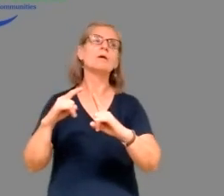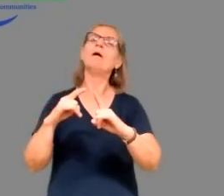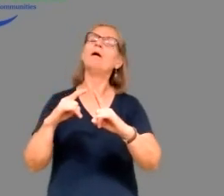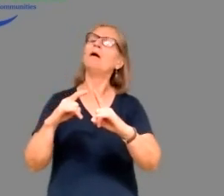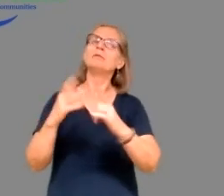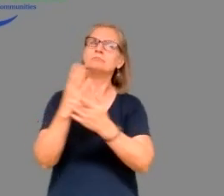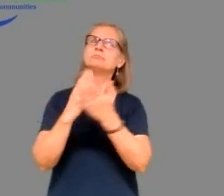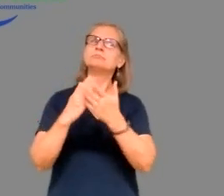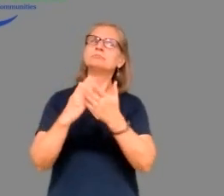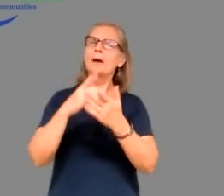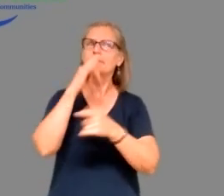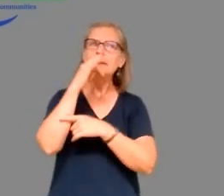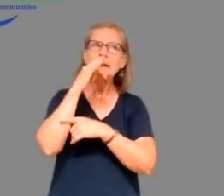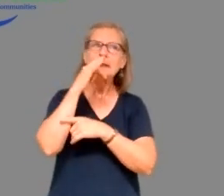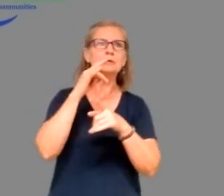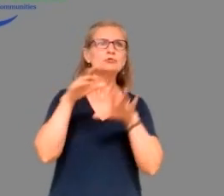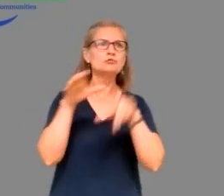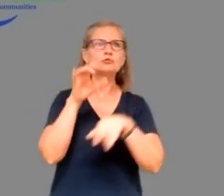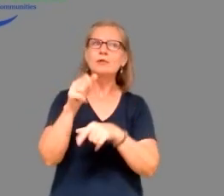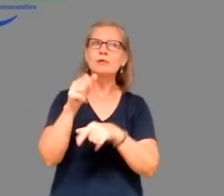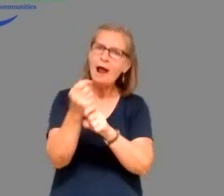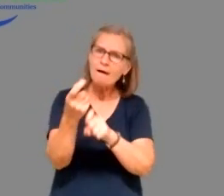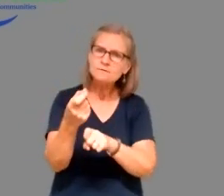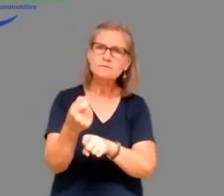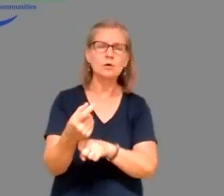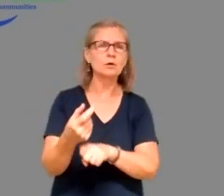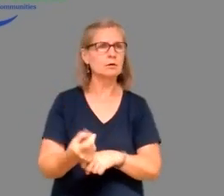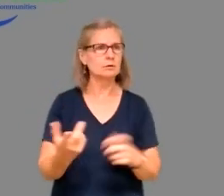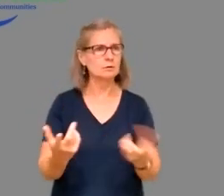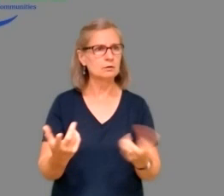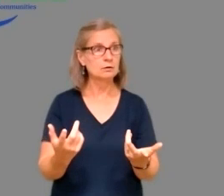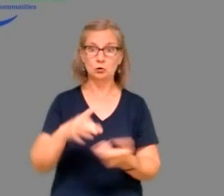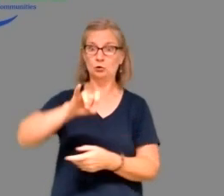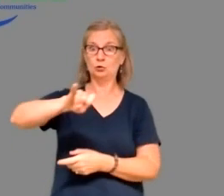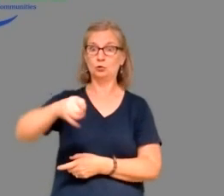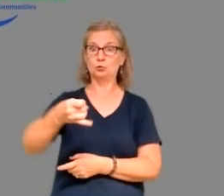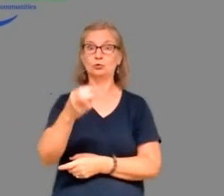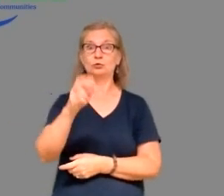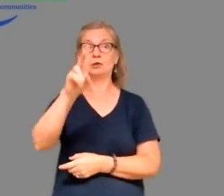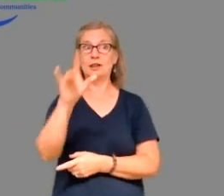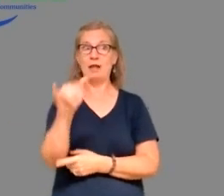stuff. July, we should be into phase